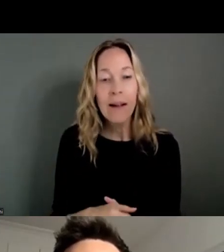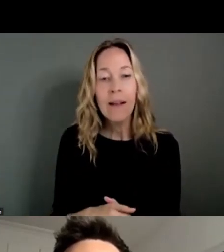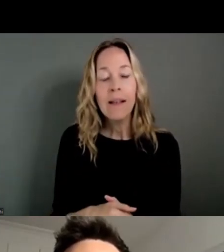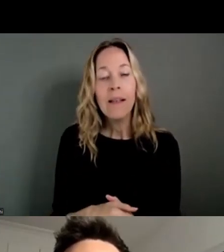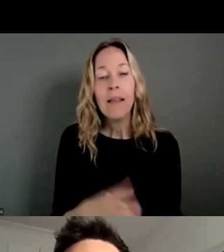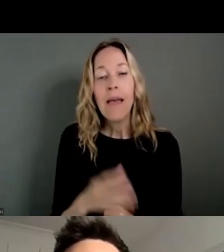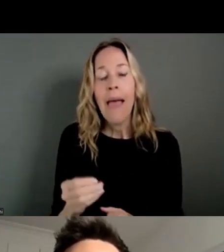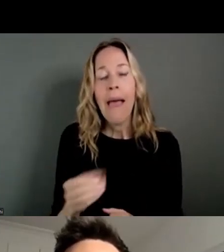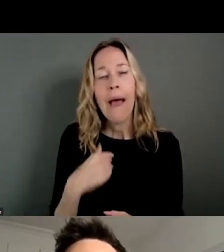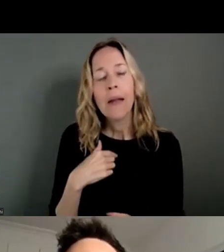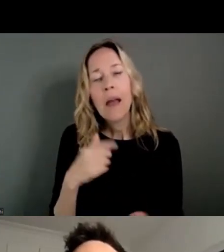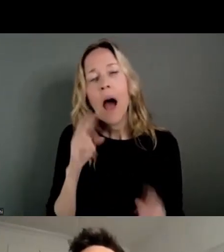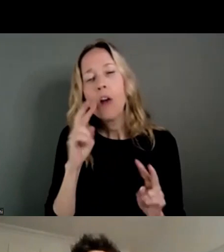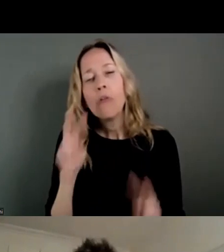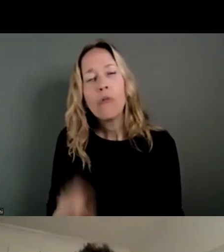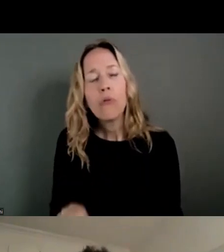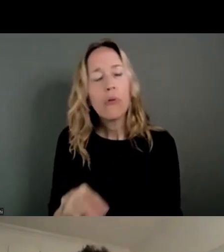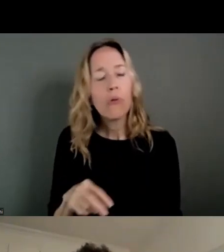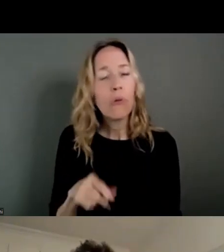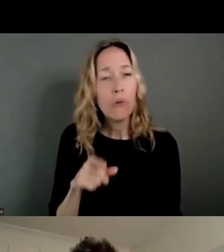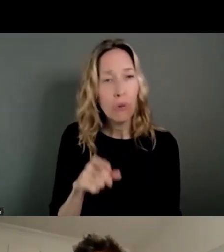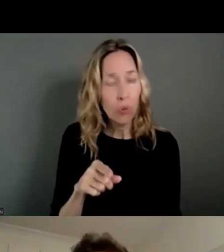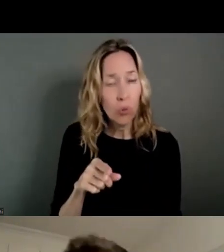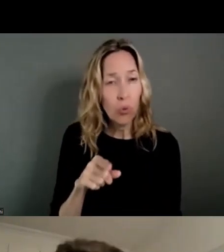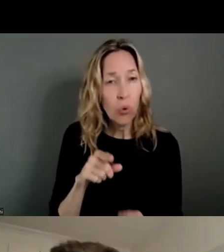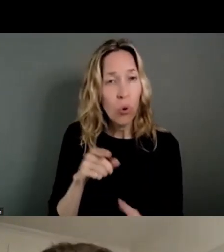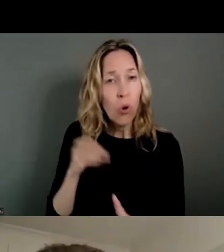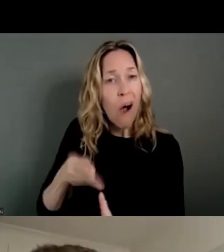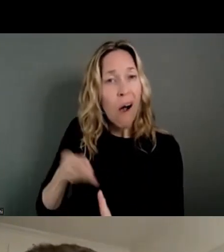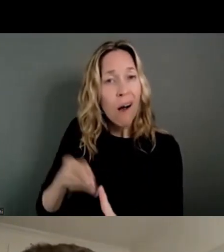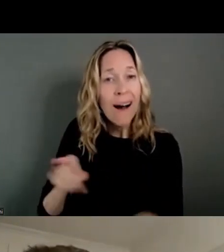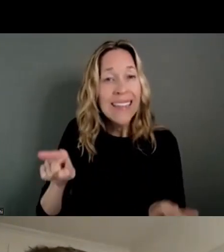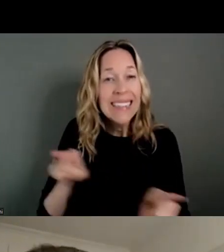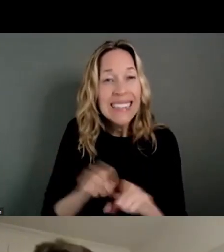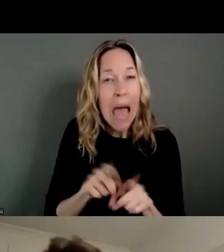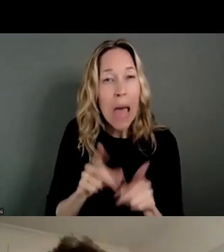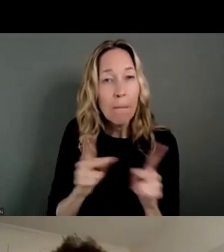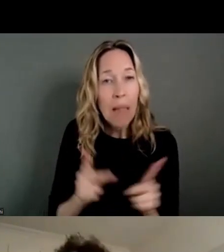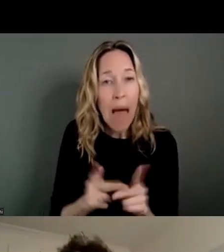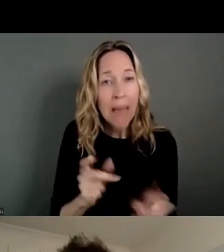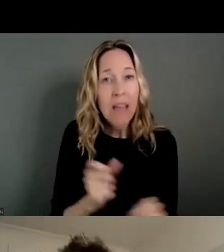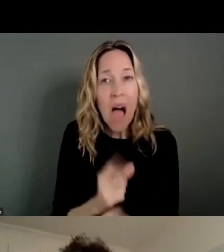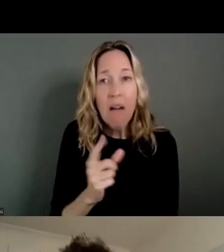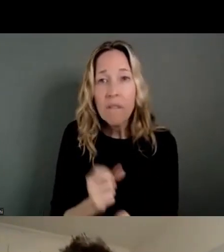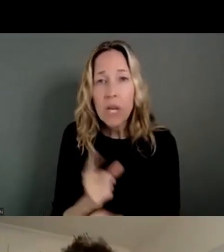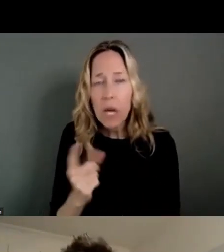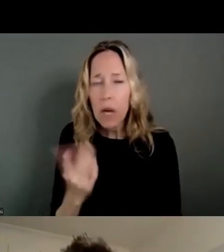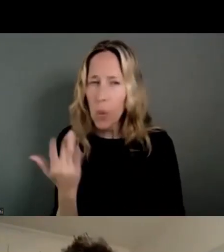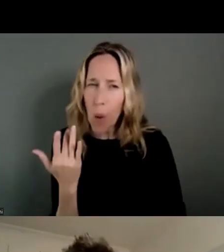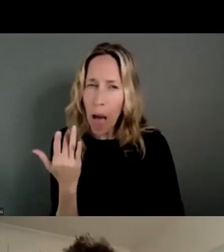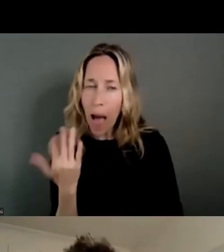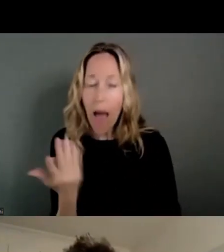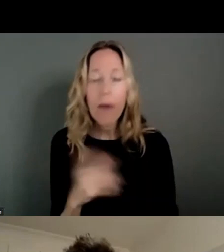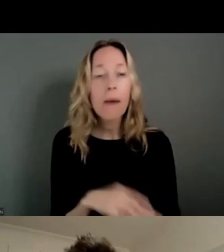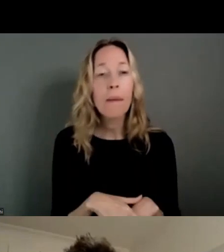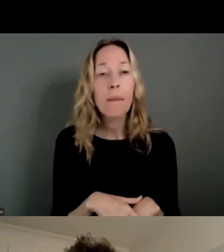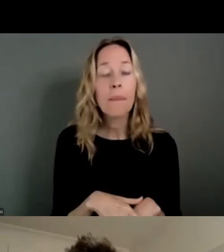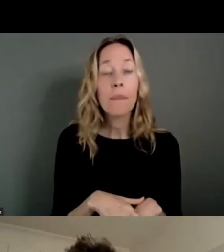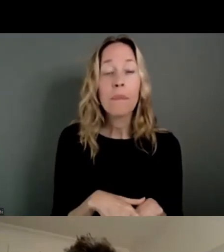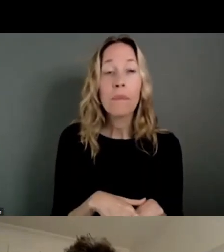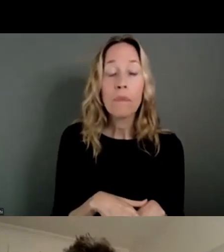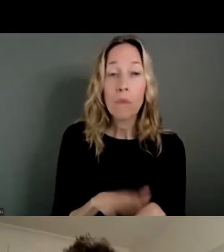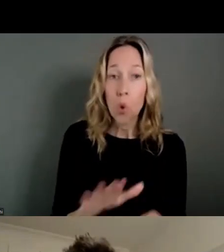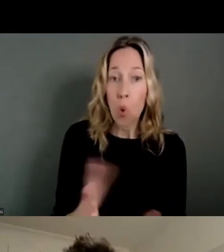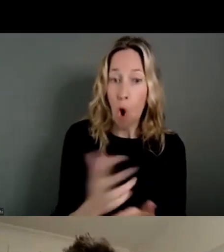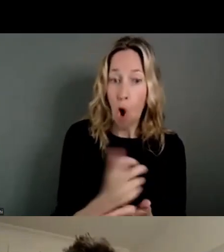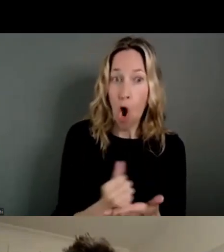year after year after year? Why is that, if that's the case? You know, what's the growth trajectory? Are you growing? Have